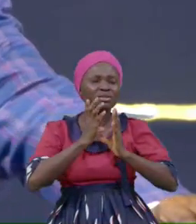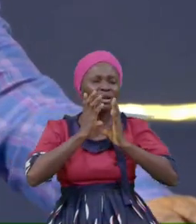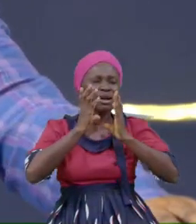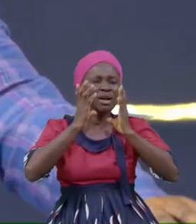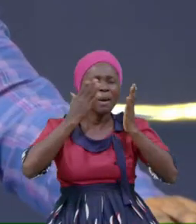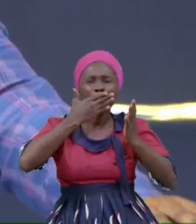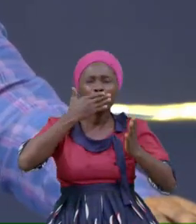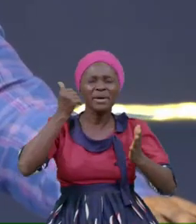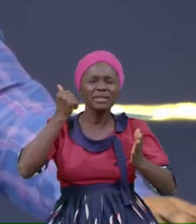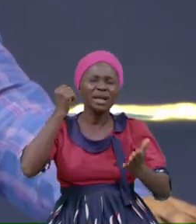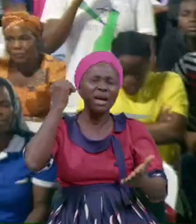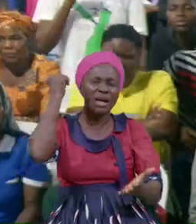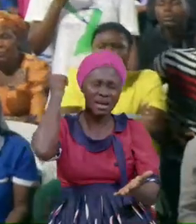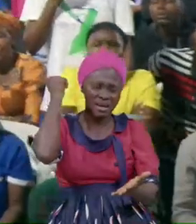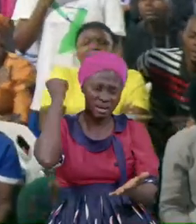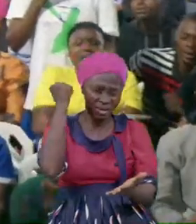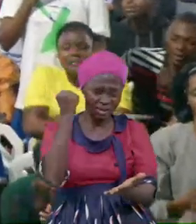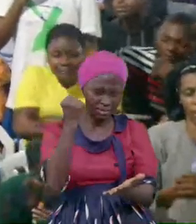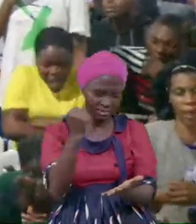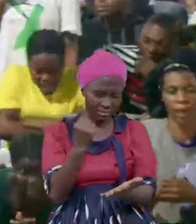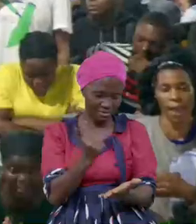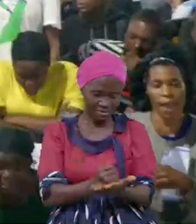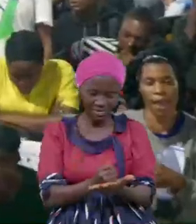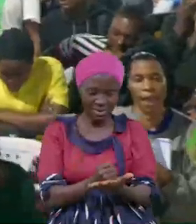upholder. Amen.